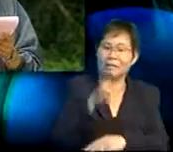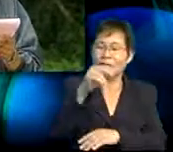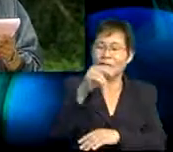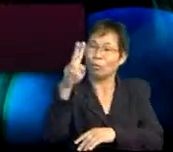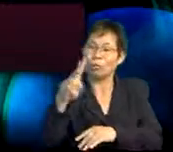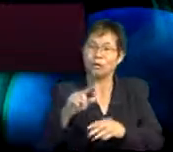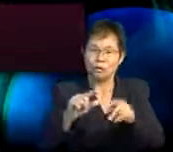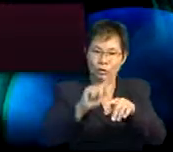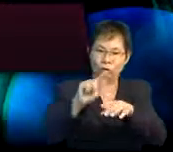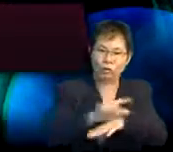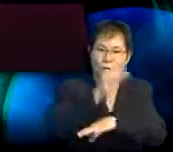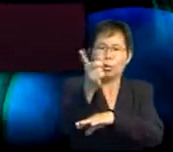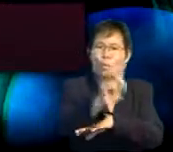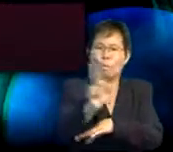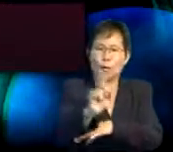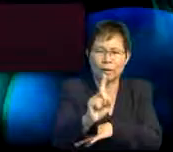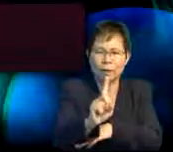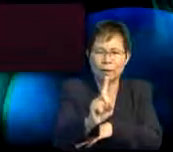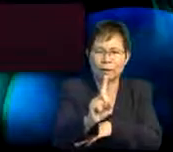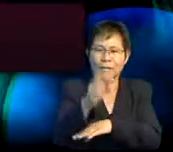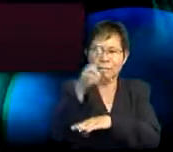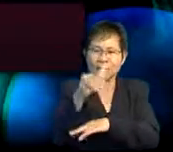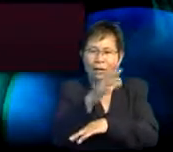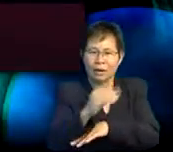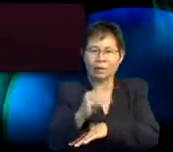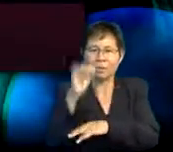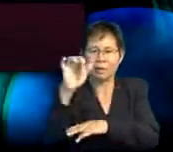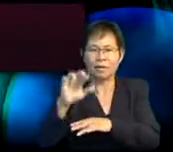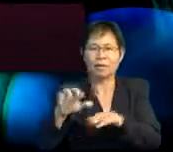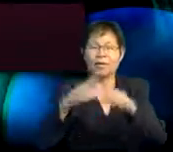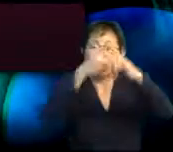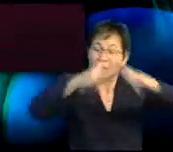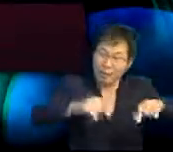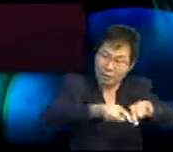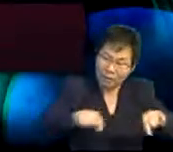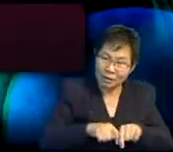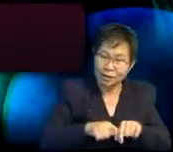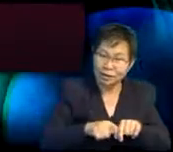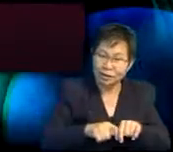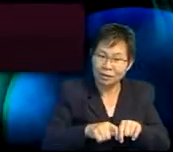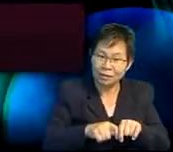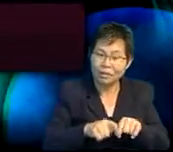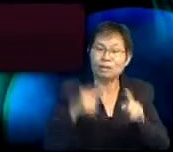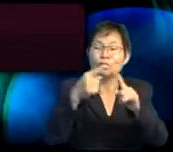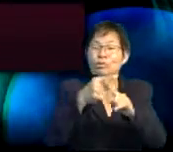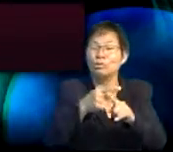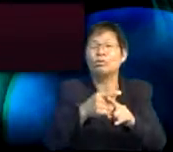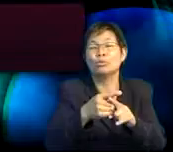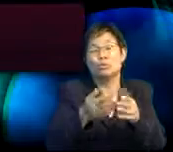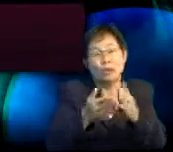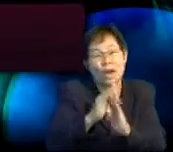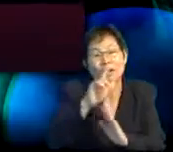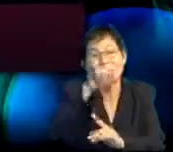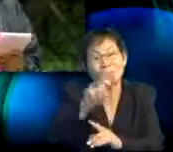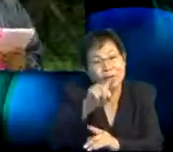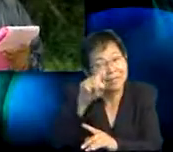form, "Where is Ryan and Ibrahim's campsite?" to perform the function of inquiring. What she did was to